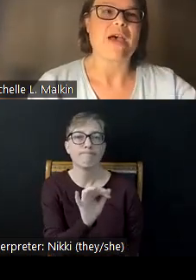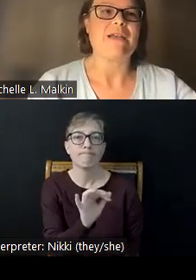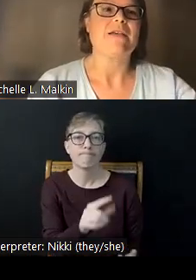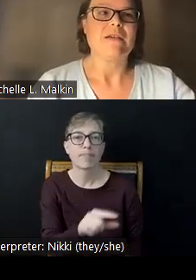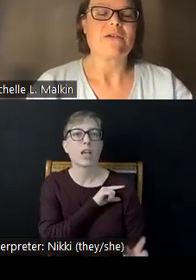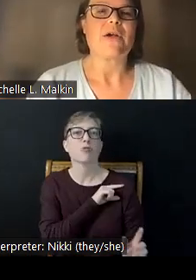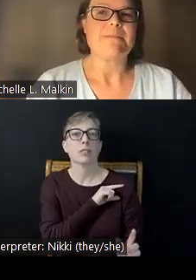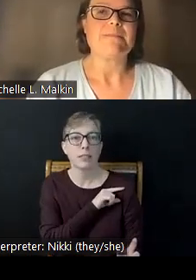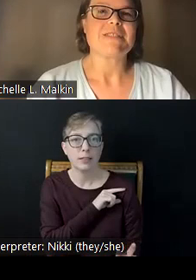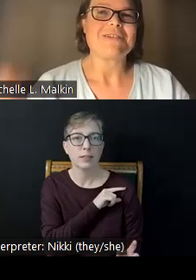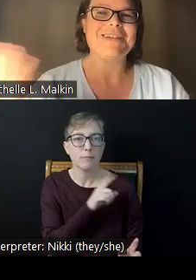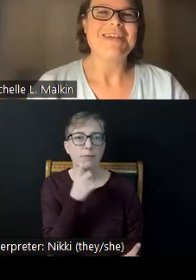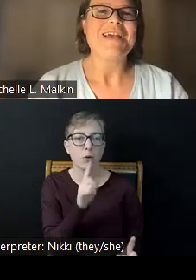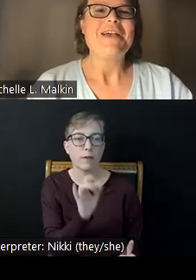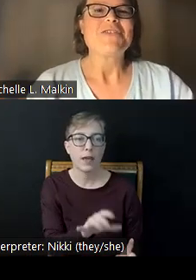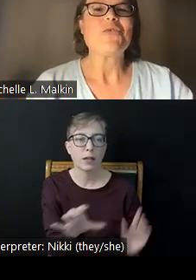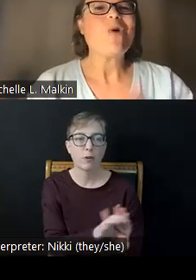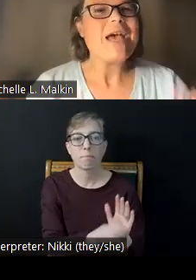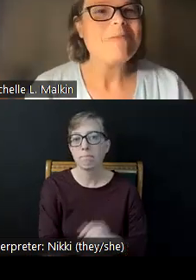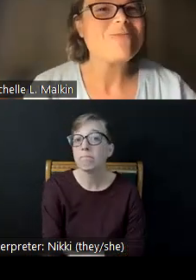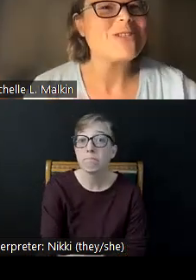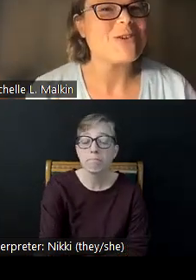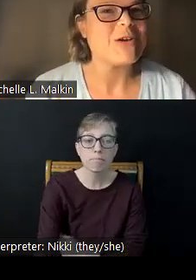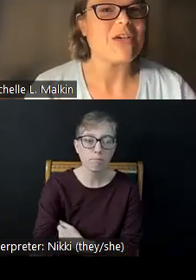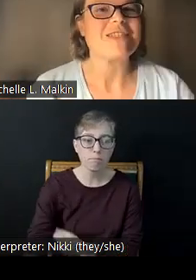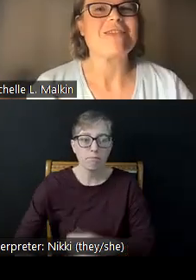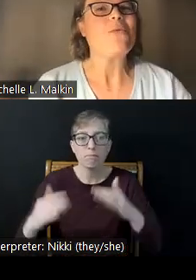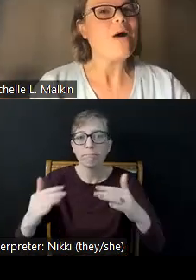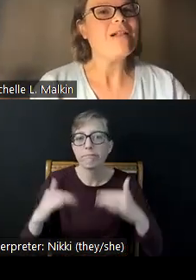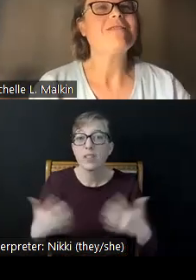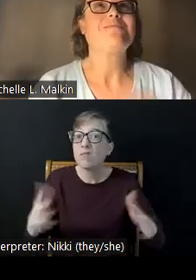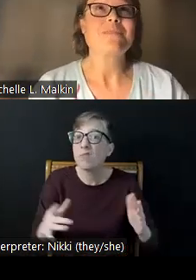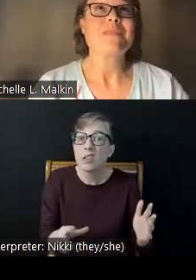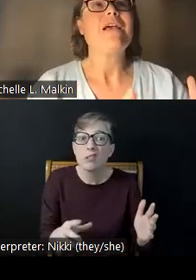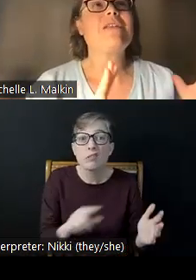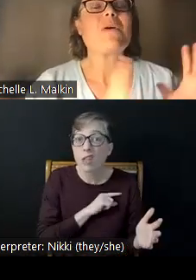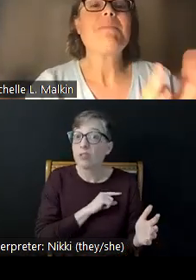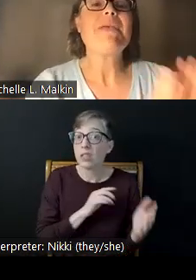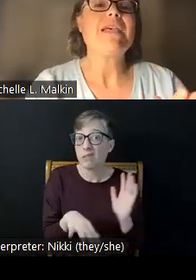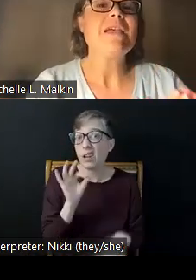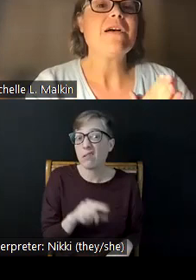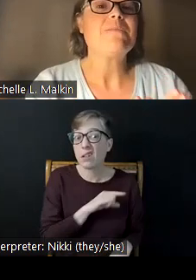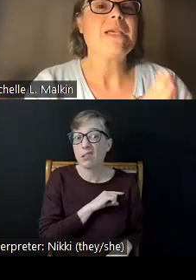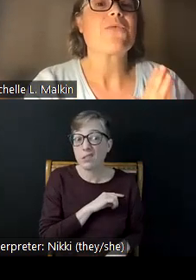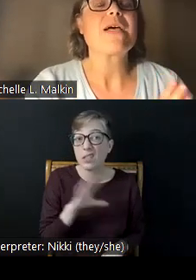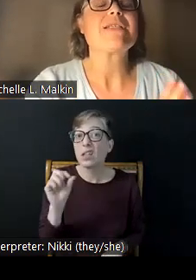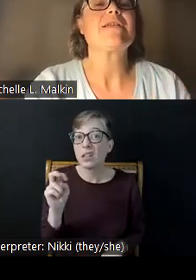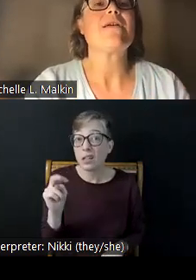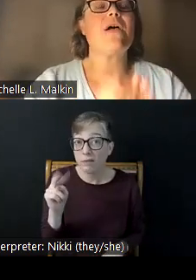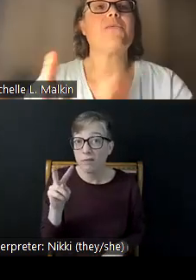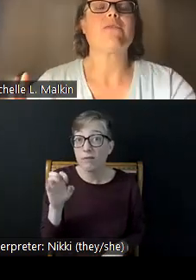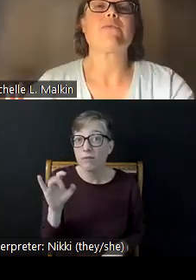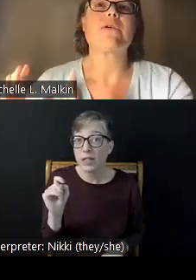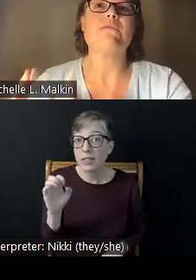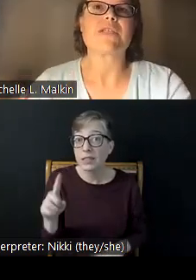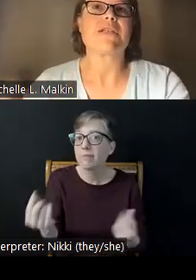for that crime, sorry. So what happens once they're convicted? Well, from the beginning of being arrested all